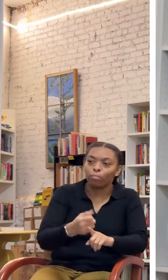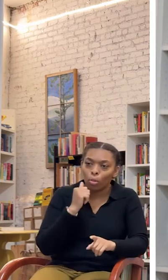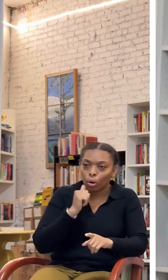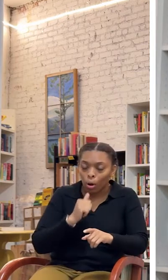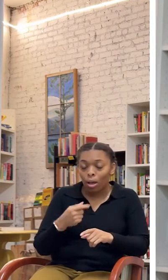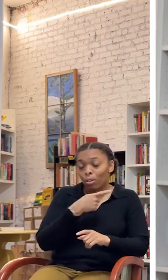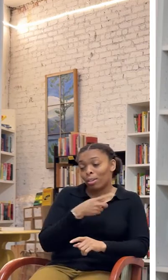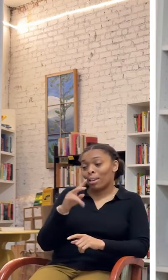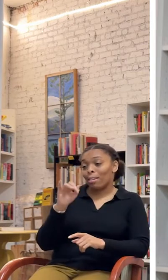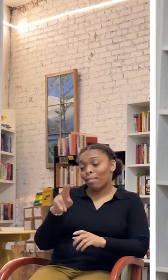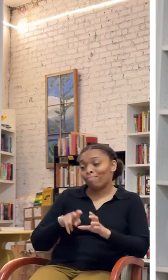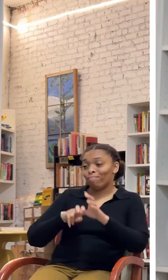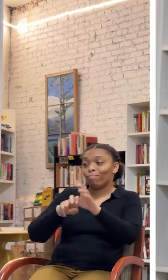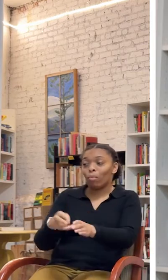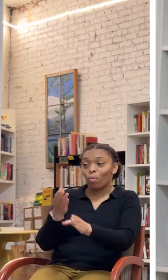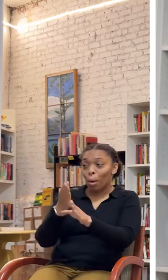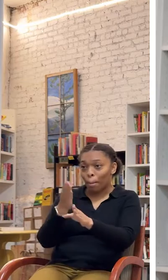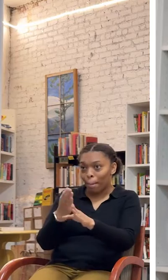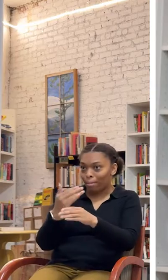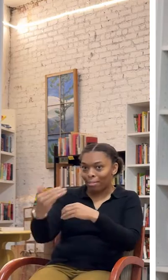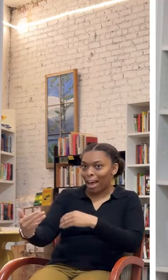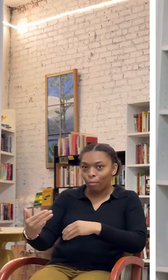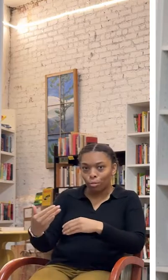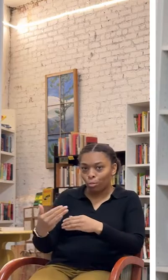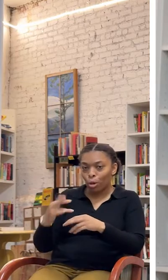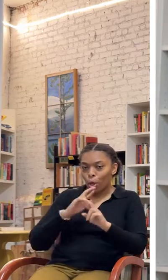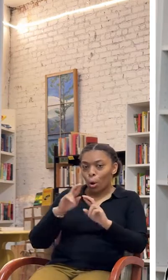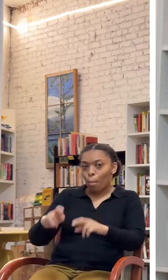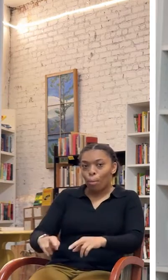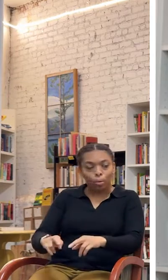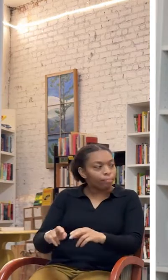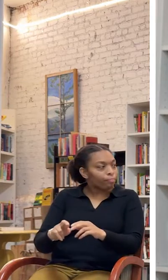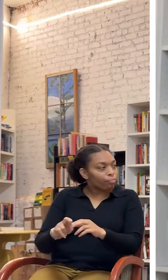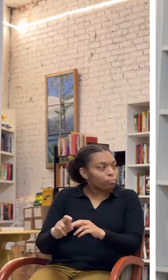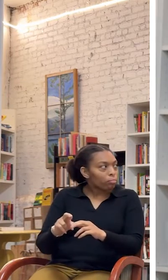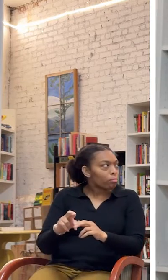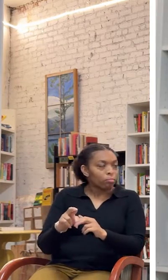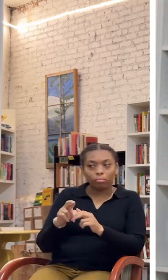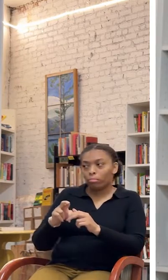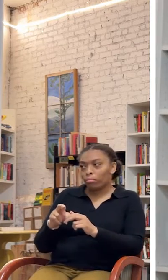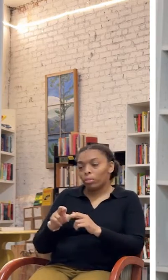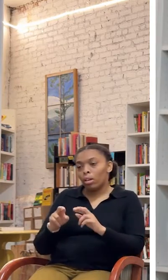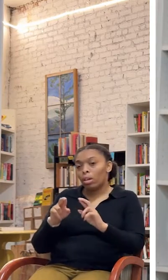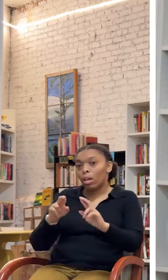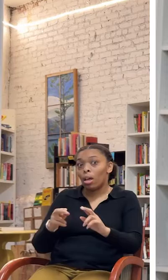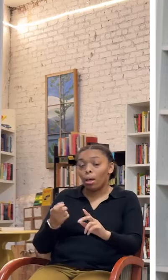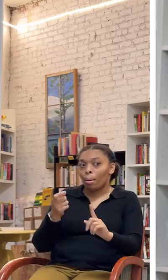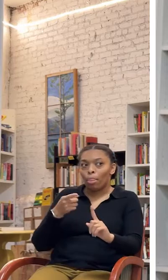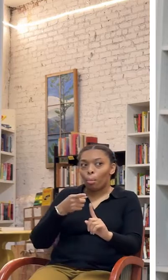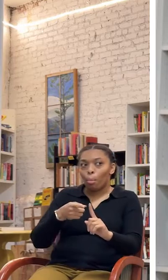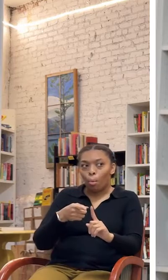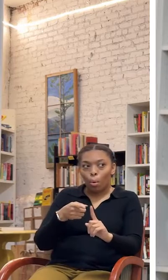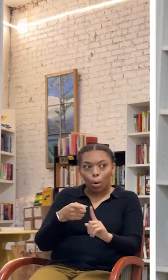bus like a day or two after the report came out. It was a plane, though. It was a plane. Because y'all know I'm bougie. I ain't taking no bus. The point is... But they bought my